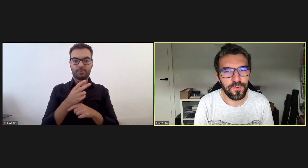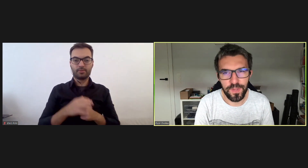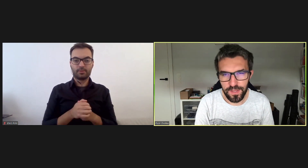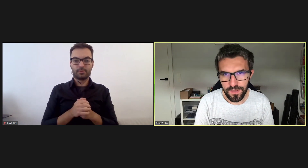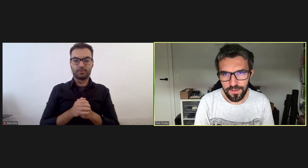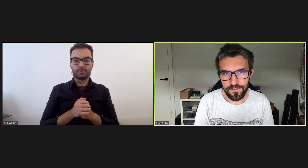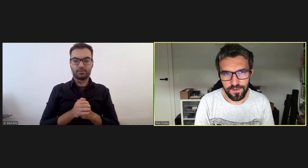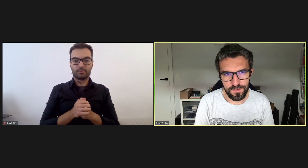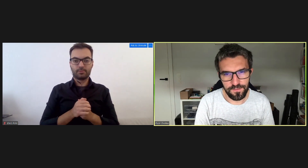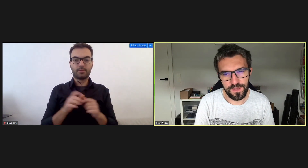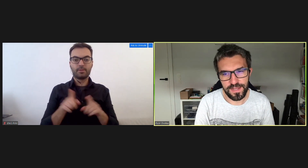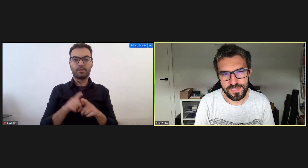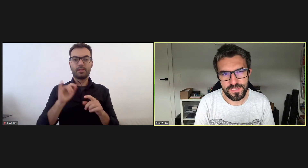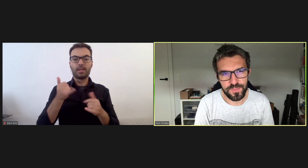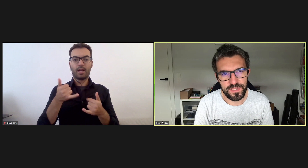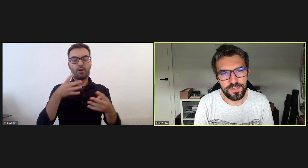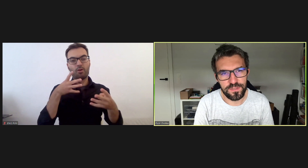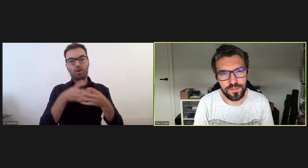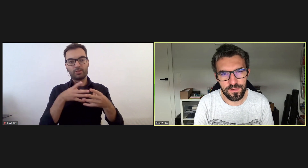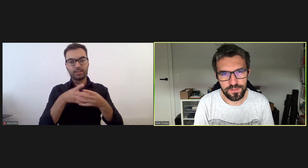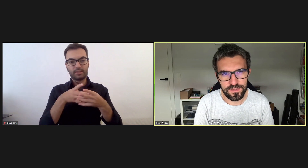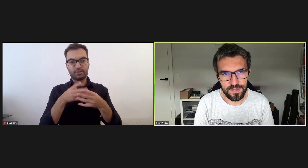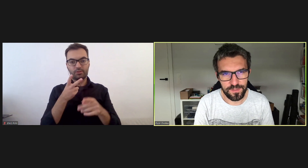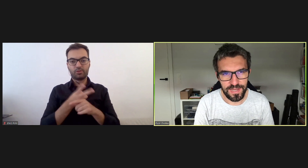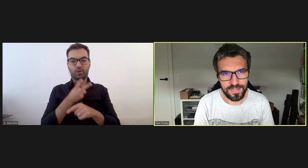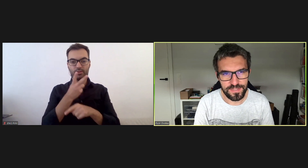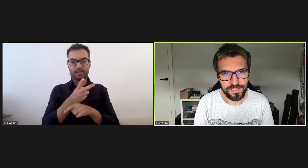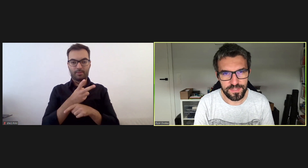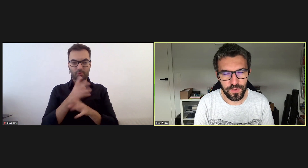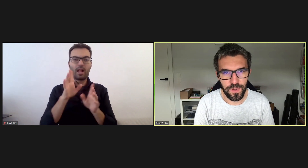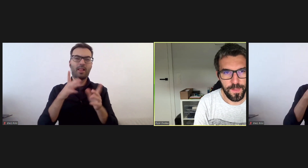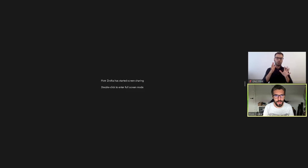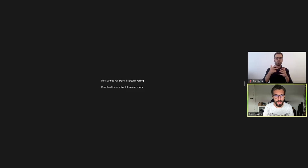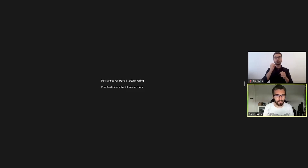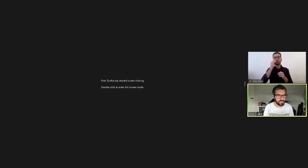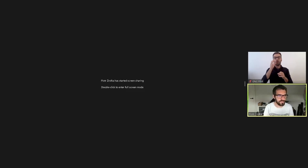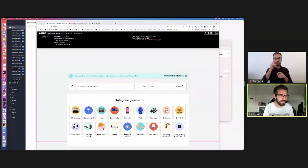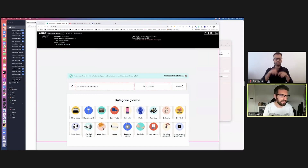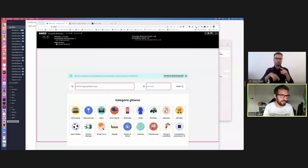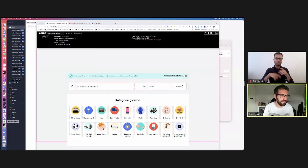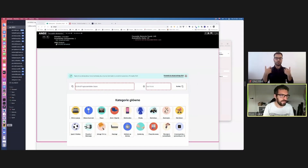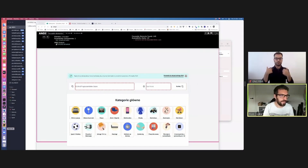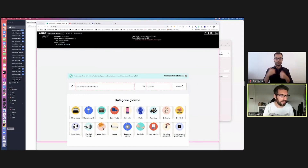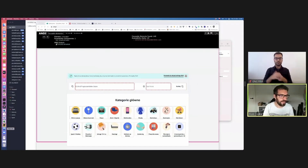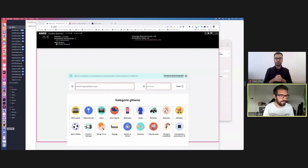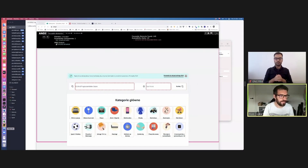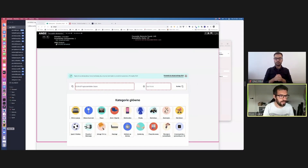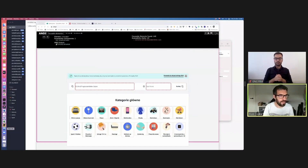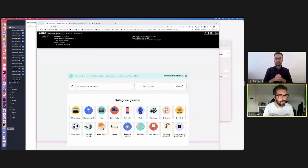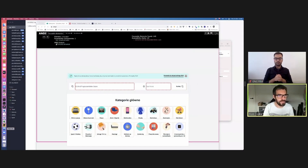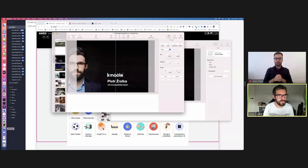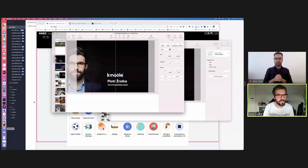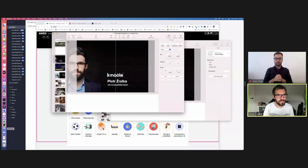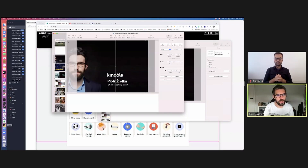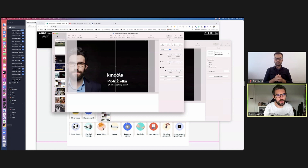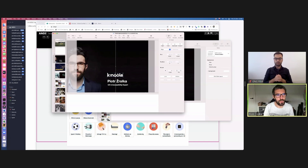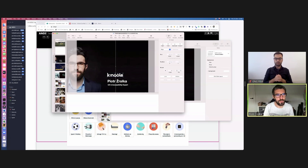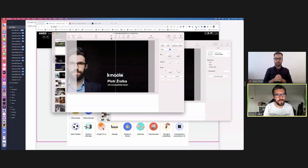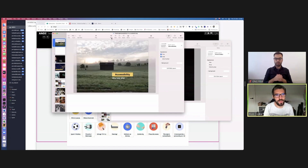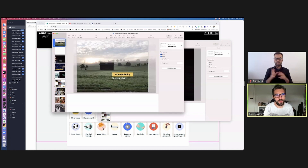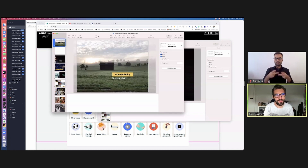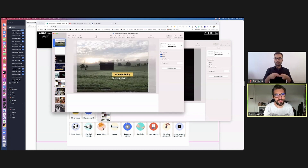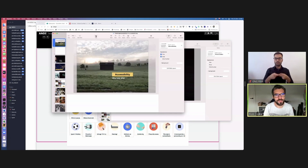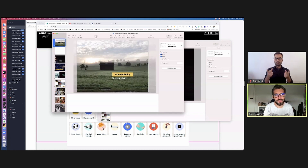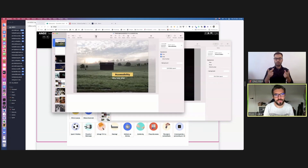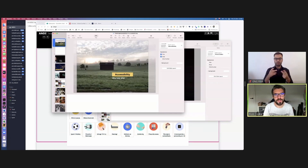how to verify accessibility on the daily basis. So I will share my screen. I wish that you will